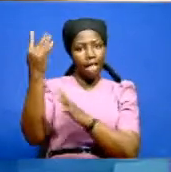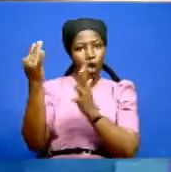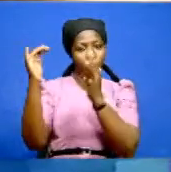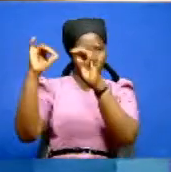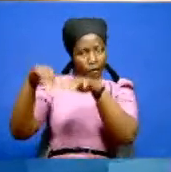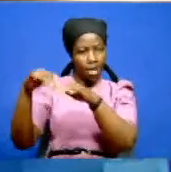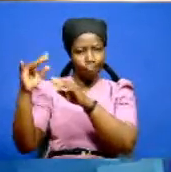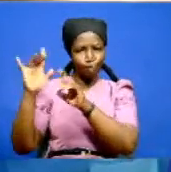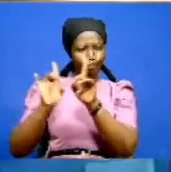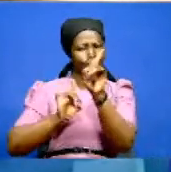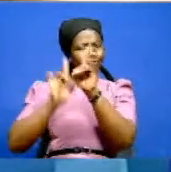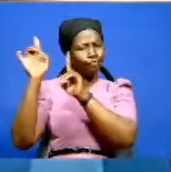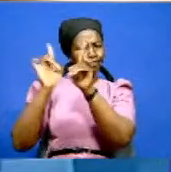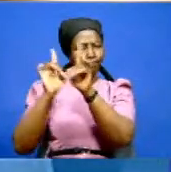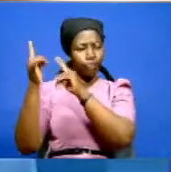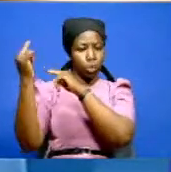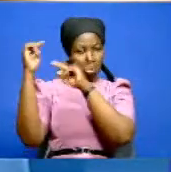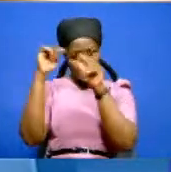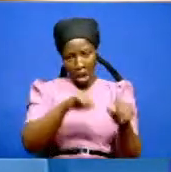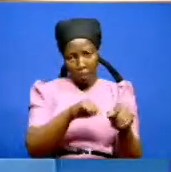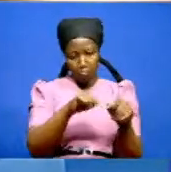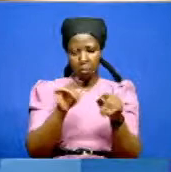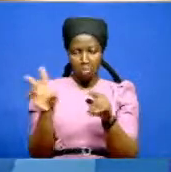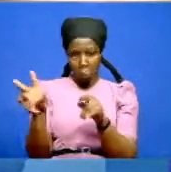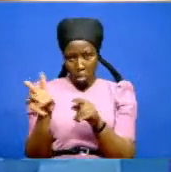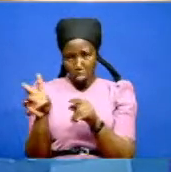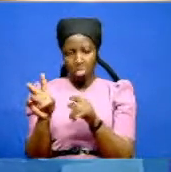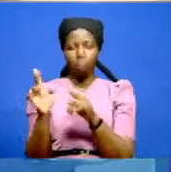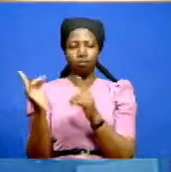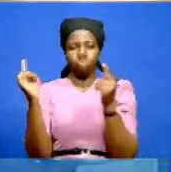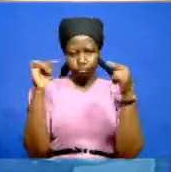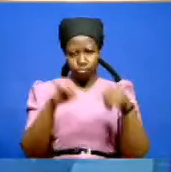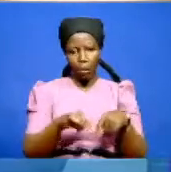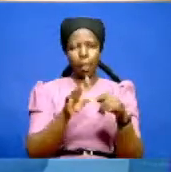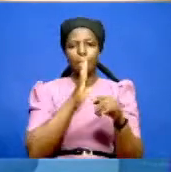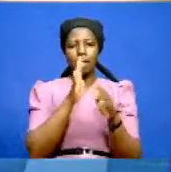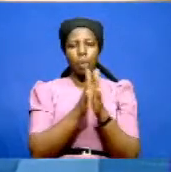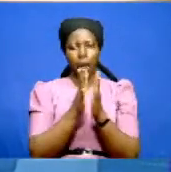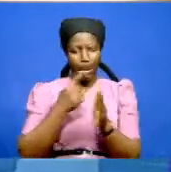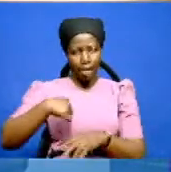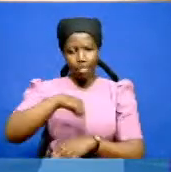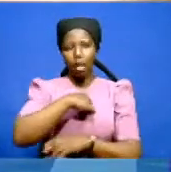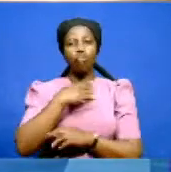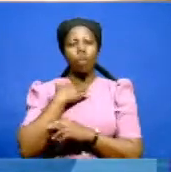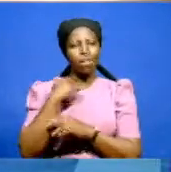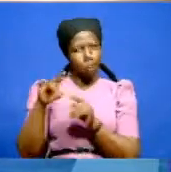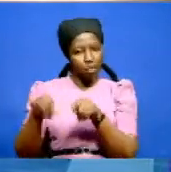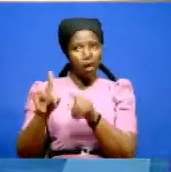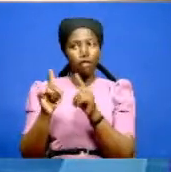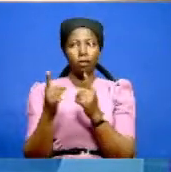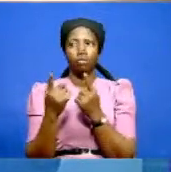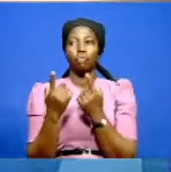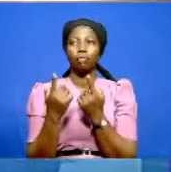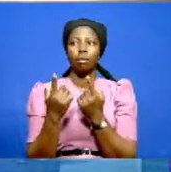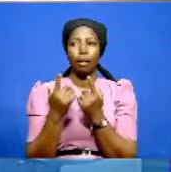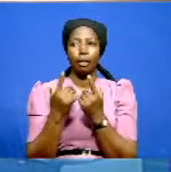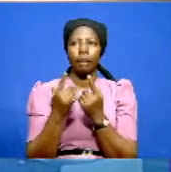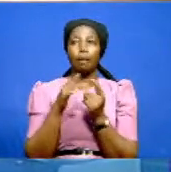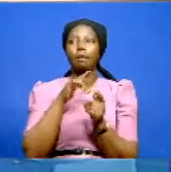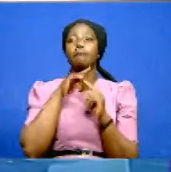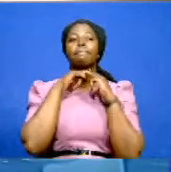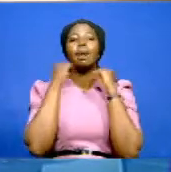come this way, even Pastor Yako, to be with us. We want them to bless Pastor Yako. Pray for